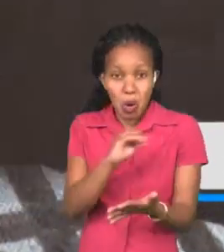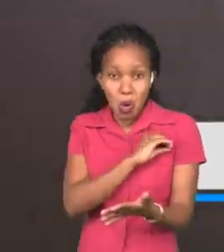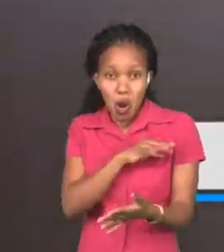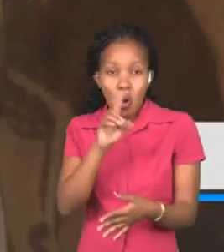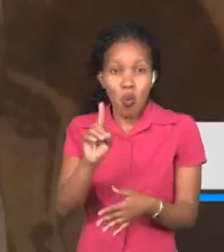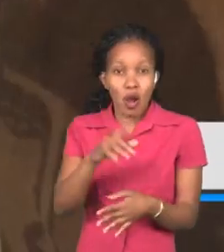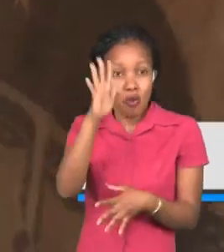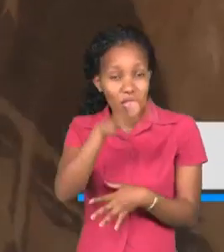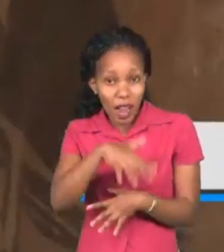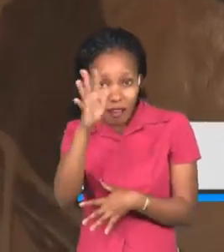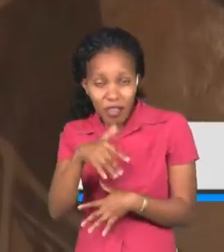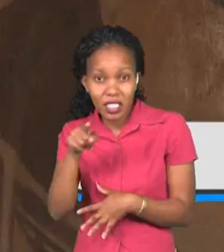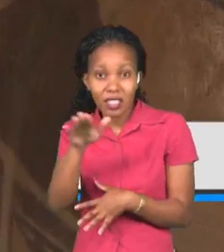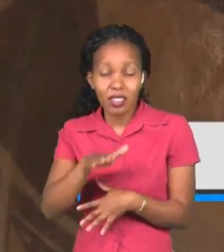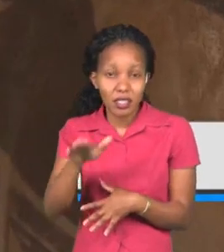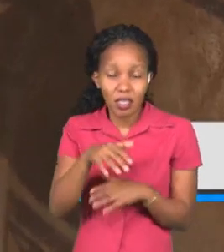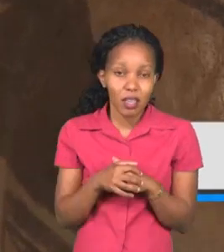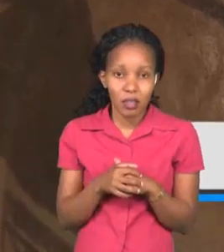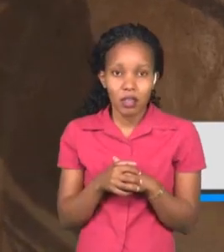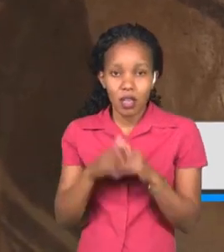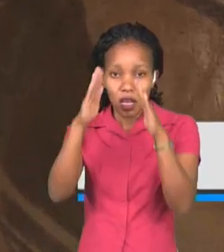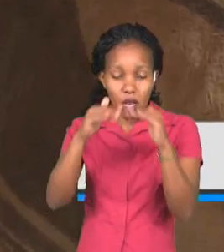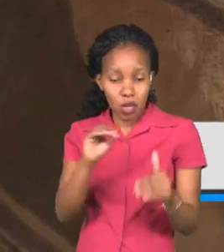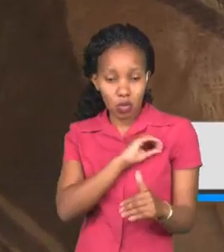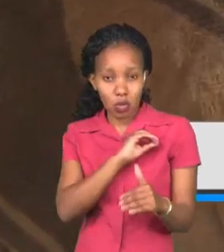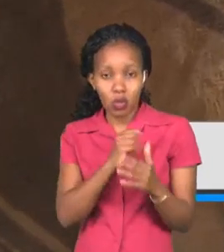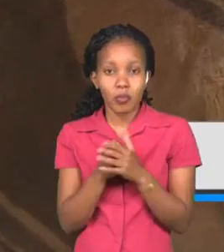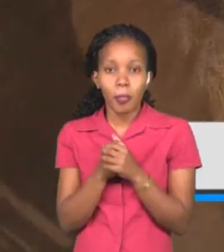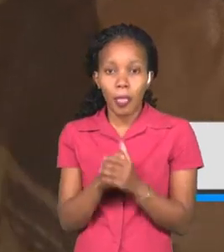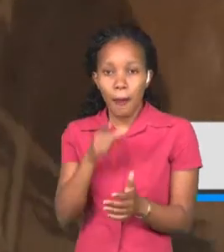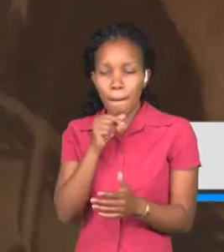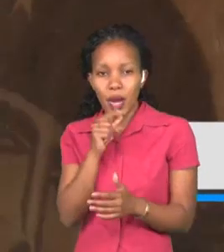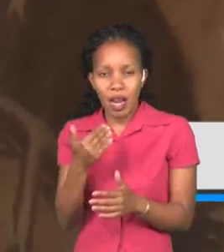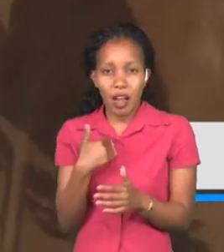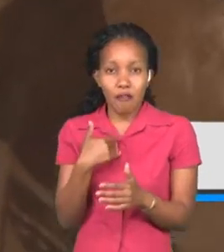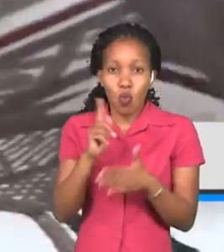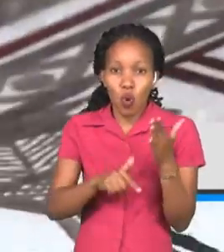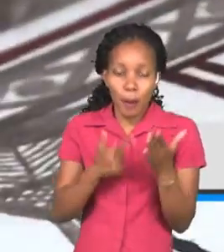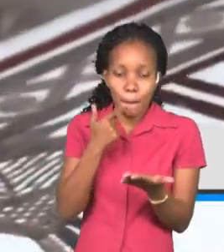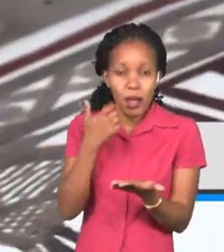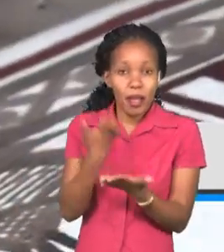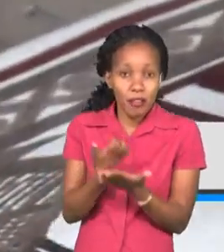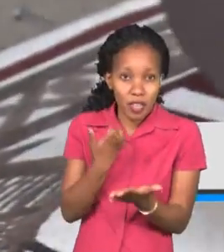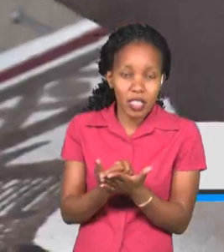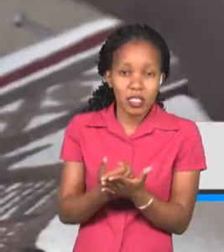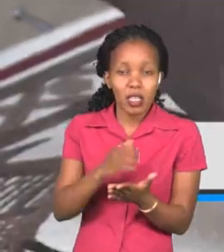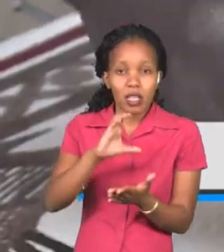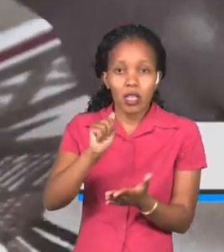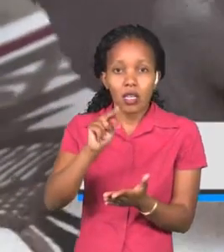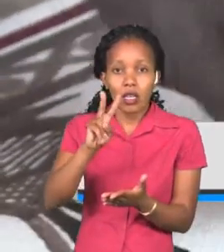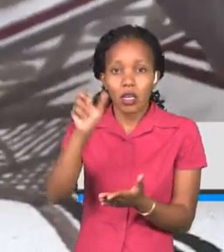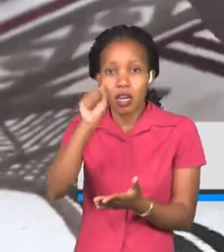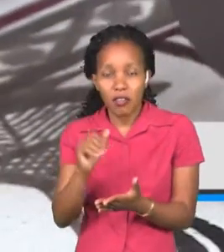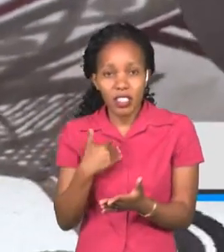Fakaha canvases? Ducking into his house, Soro Navagi comes up with the ultimate proof, a cotton canvas featuring